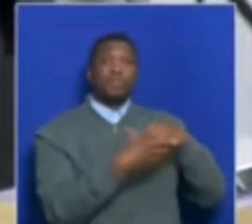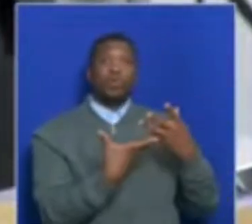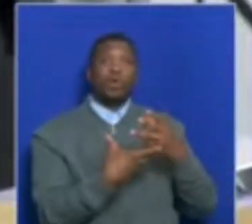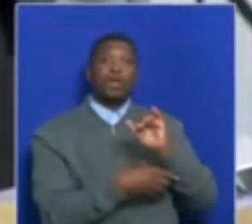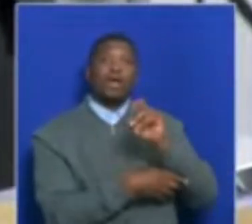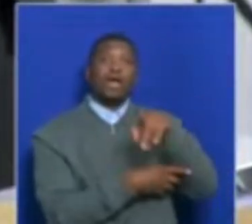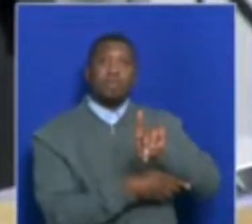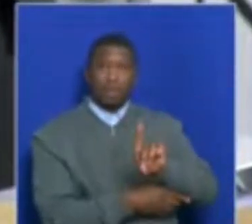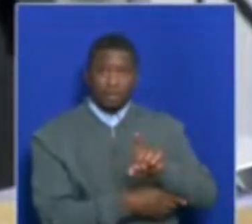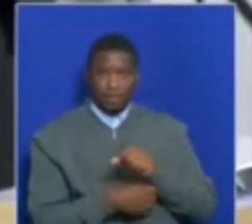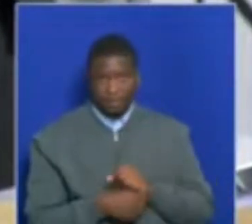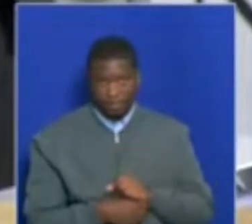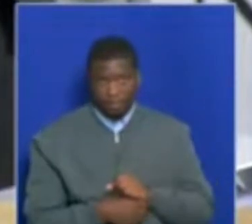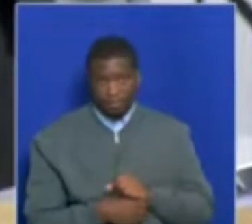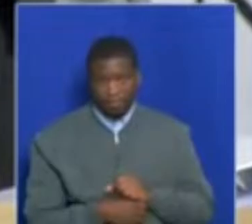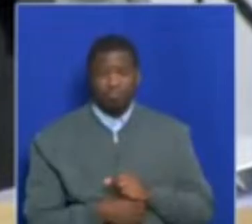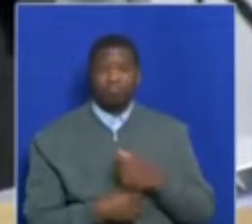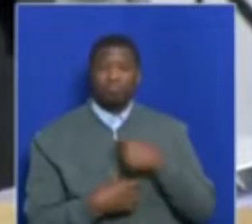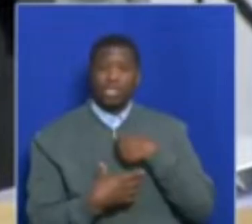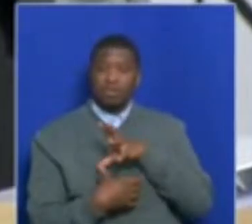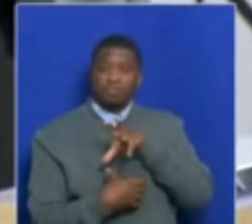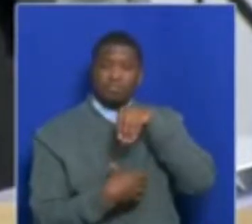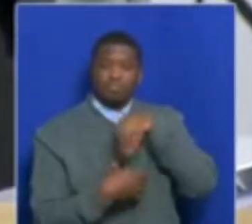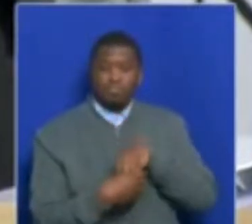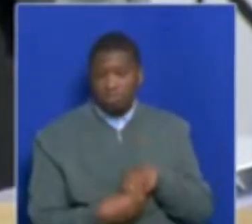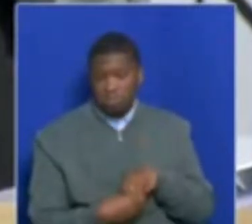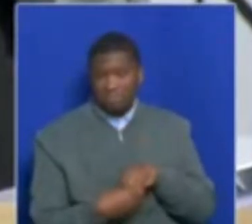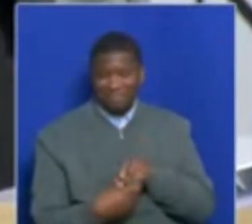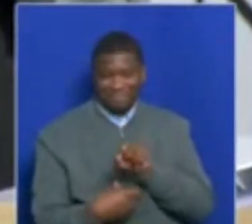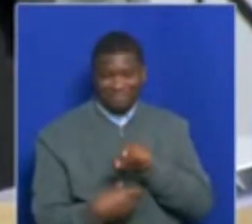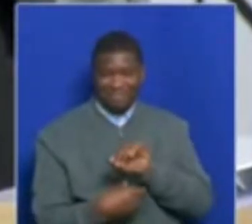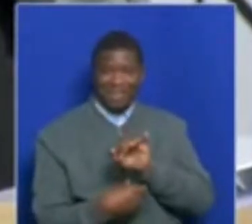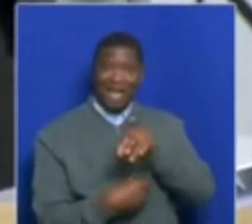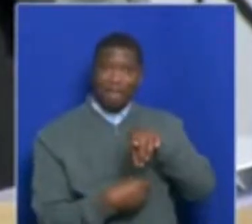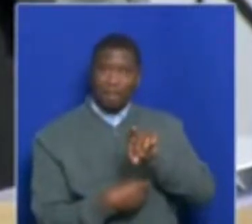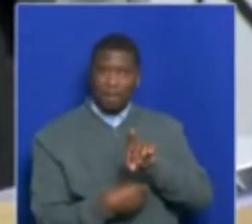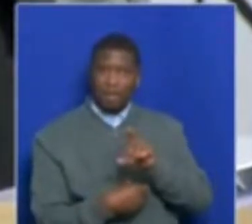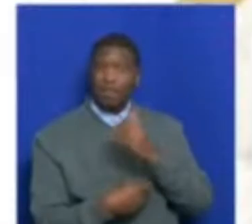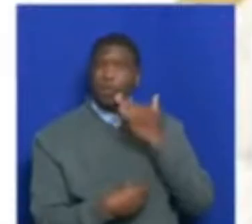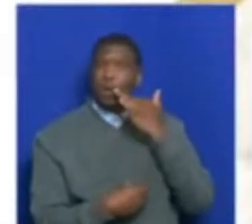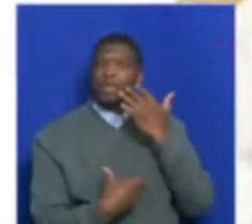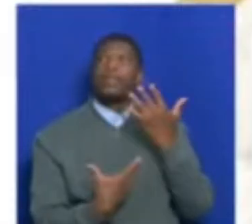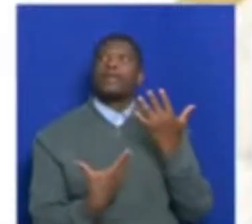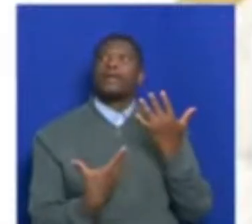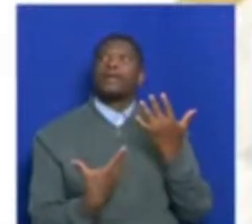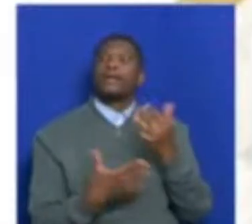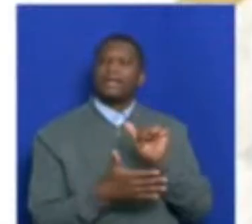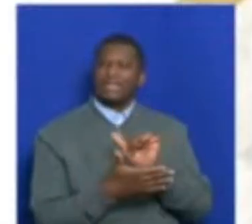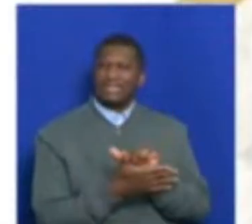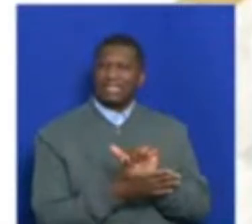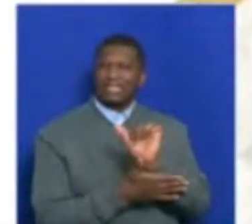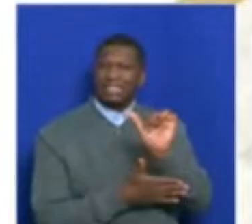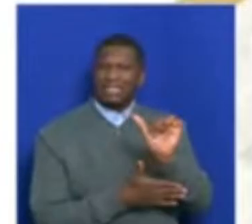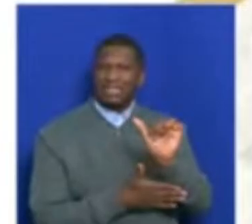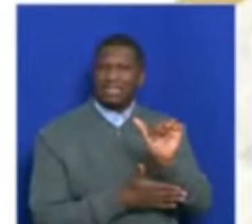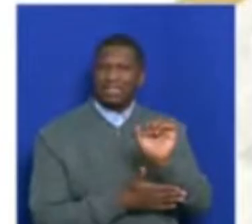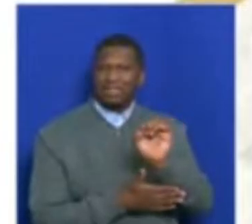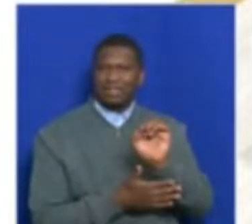Directorate from the 16th of September 2002 as the Assistant Manager in